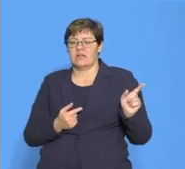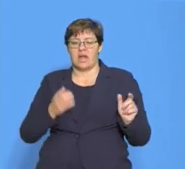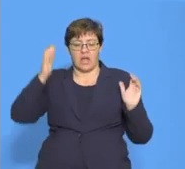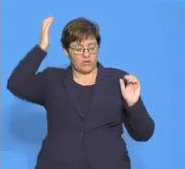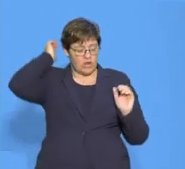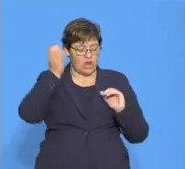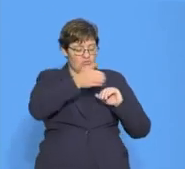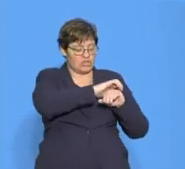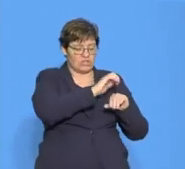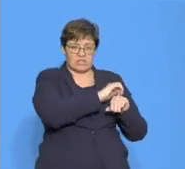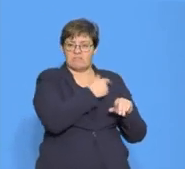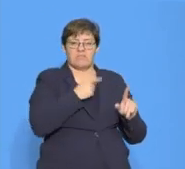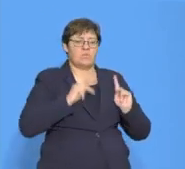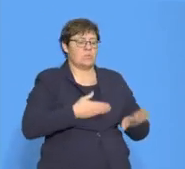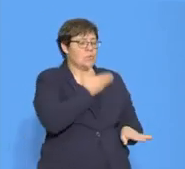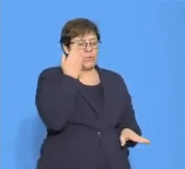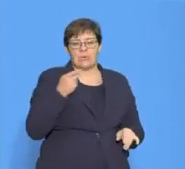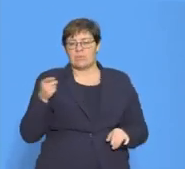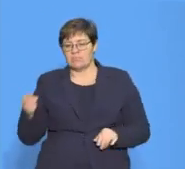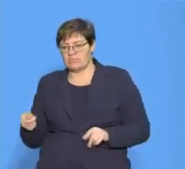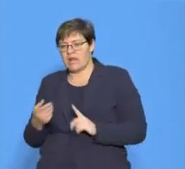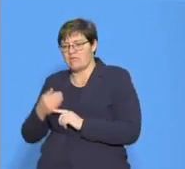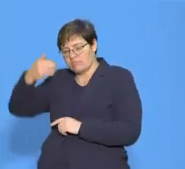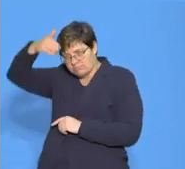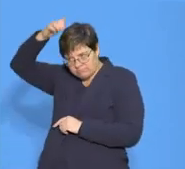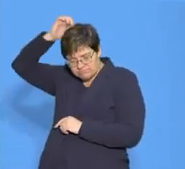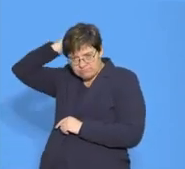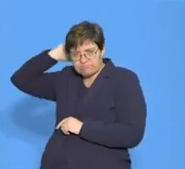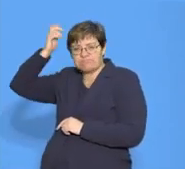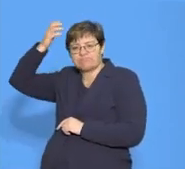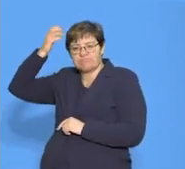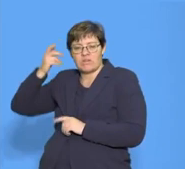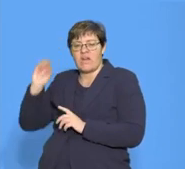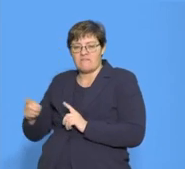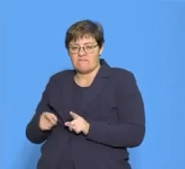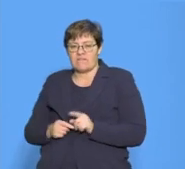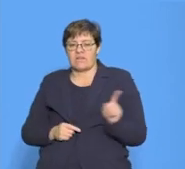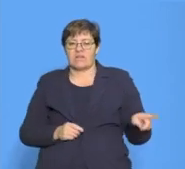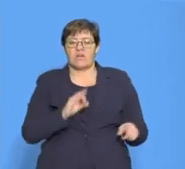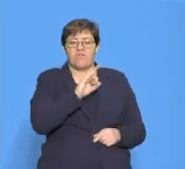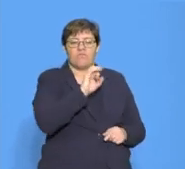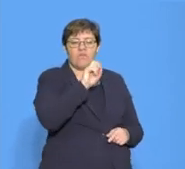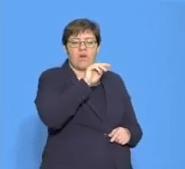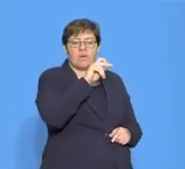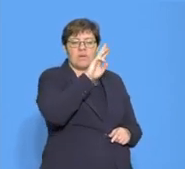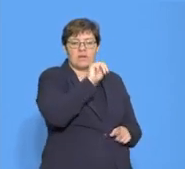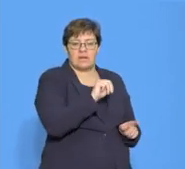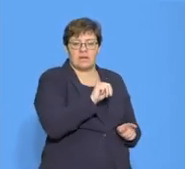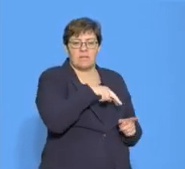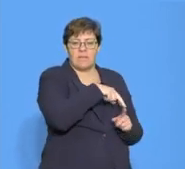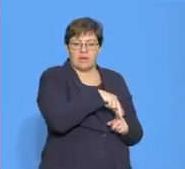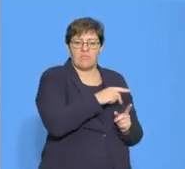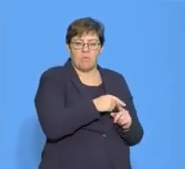apes, more prognathous. And the cranial ridges, humans don't have any, whereas they are across the top of the